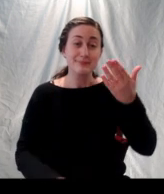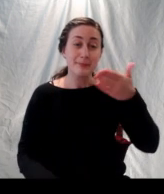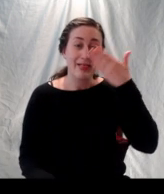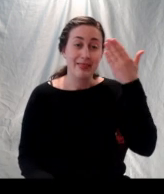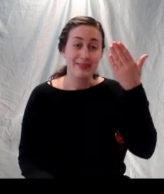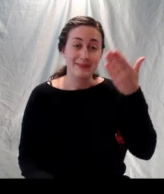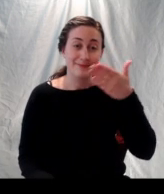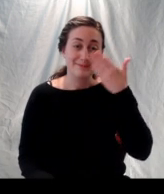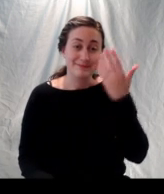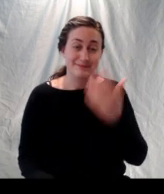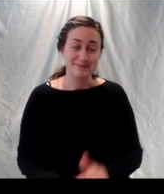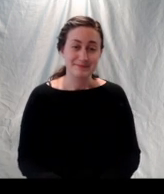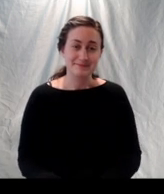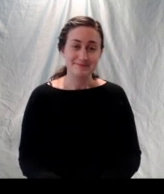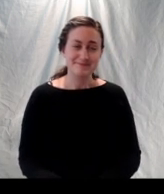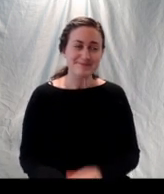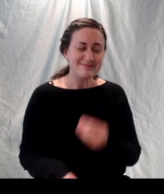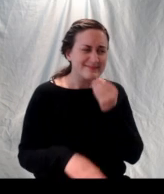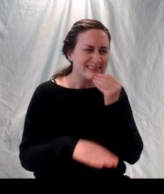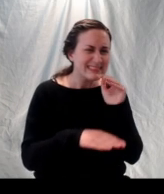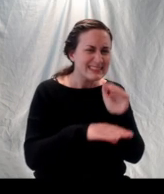Did you just clean?